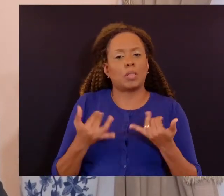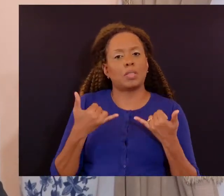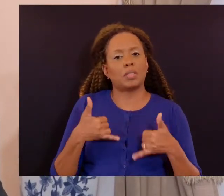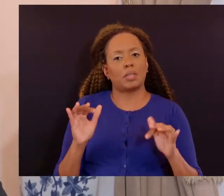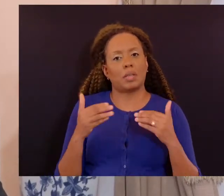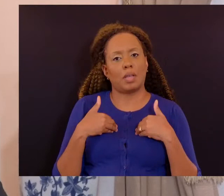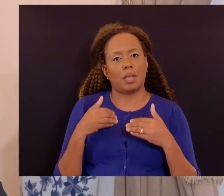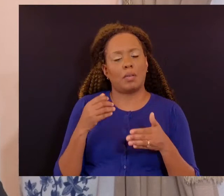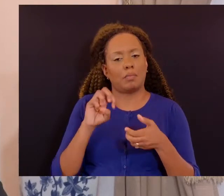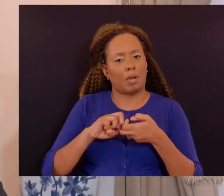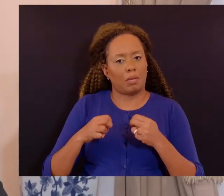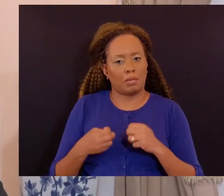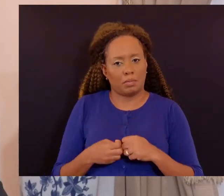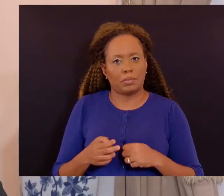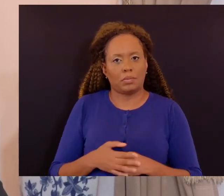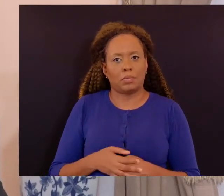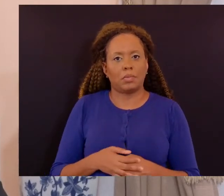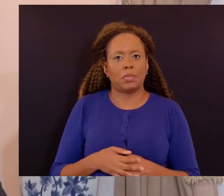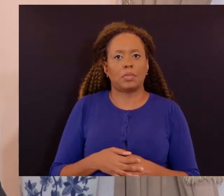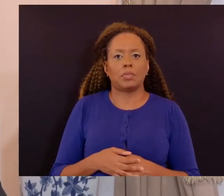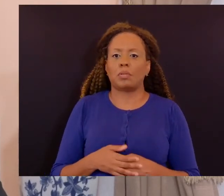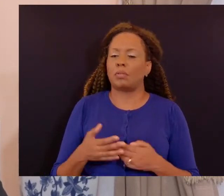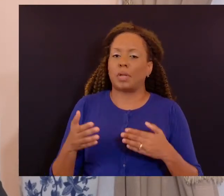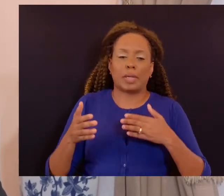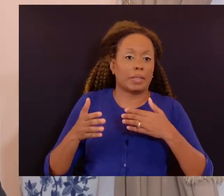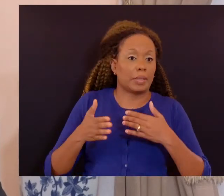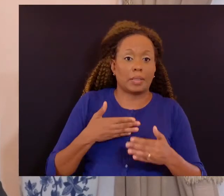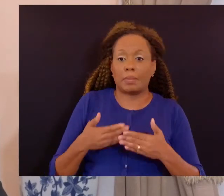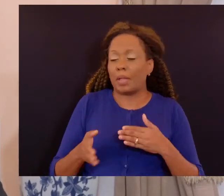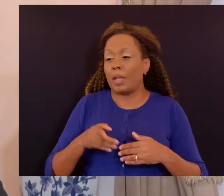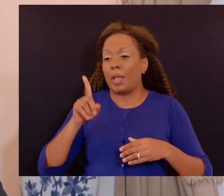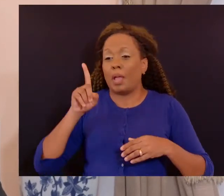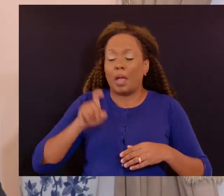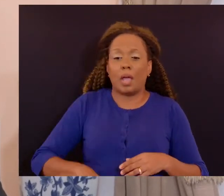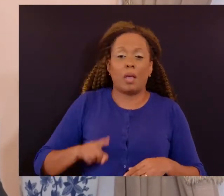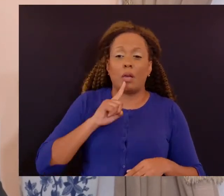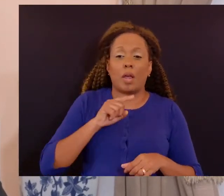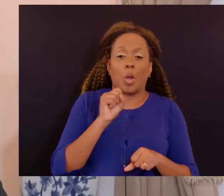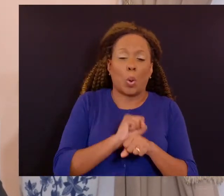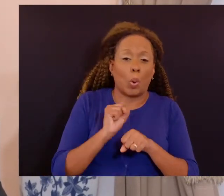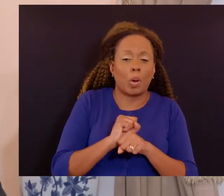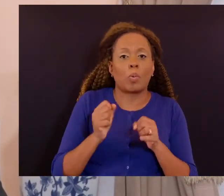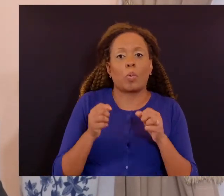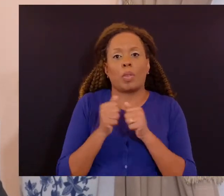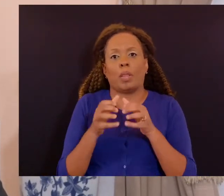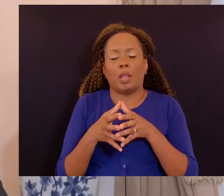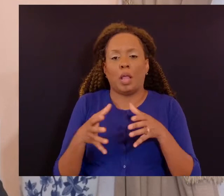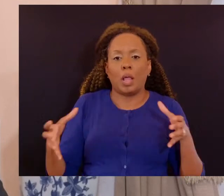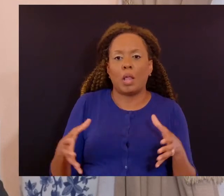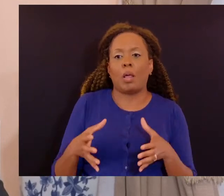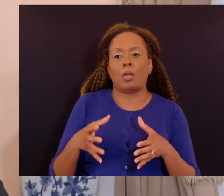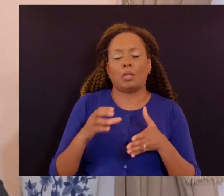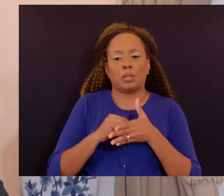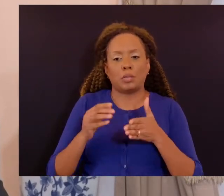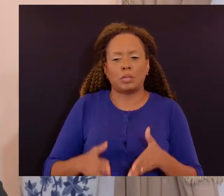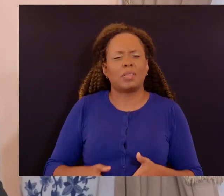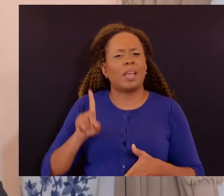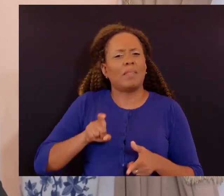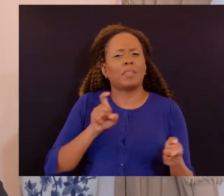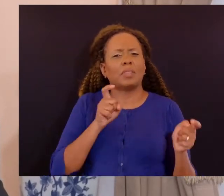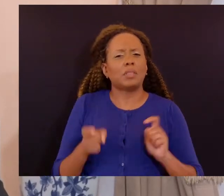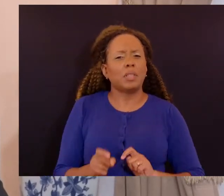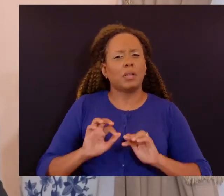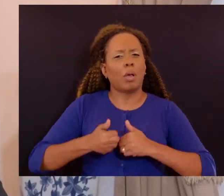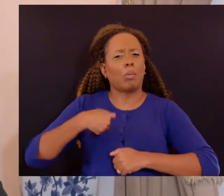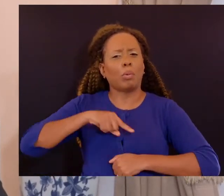as we approach the various education reforms, we're going to have to deal with the way we teach our children and obviously how we